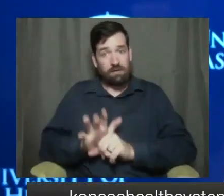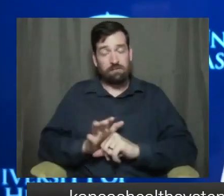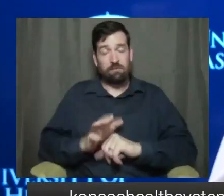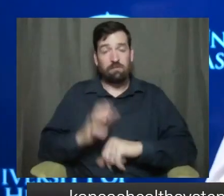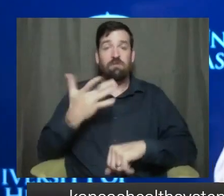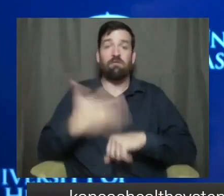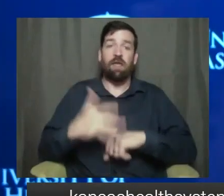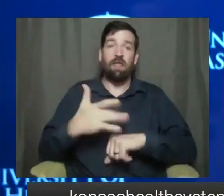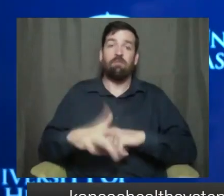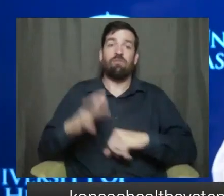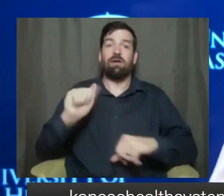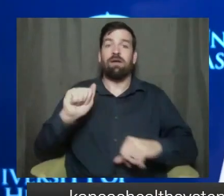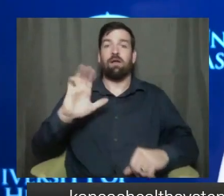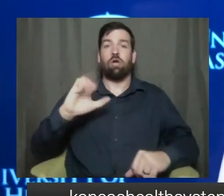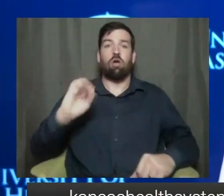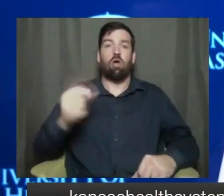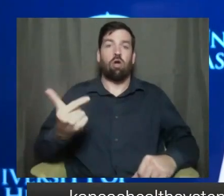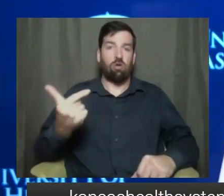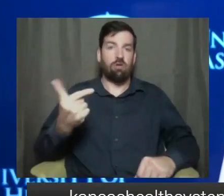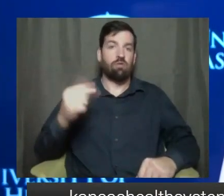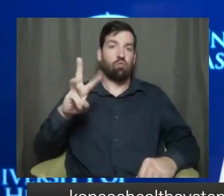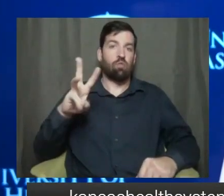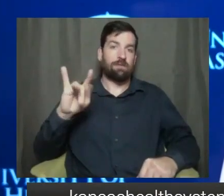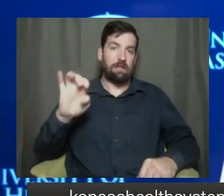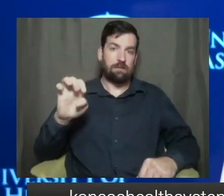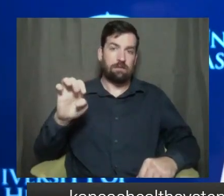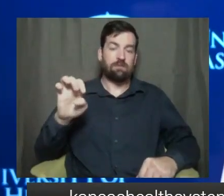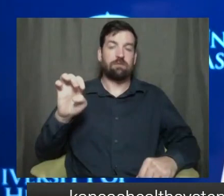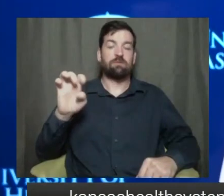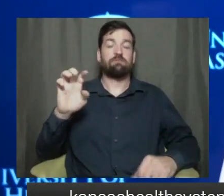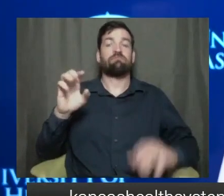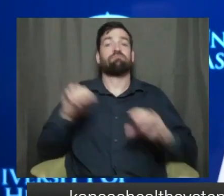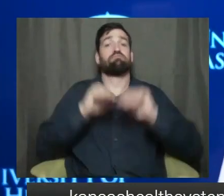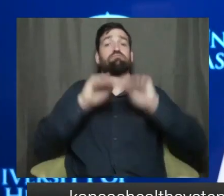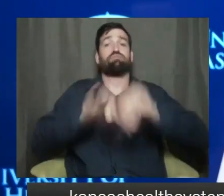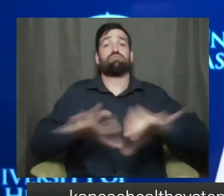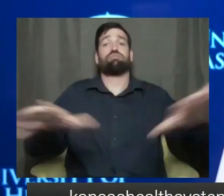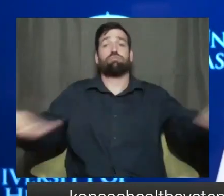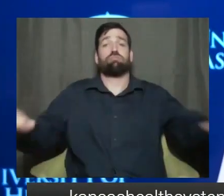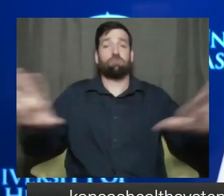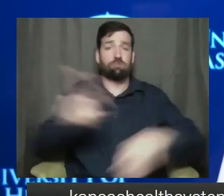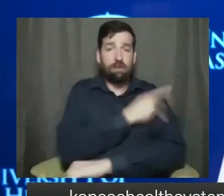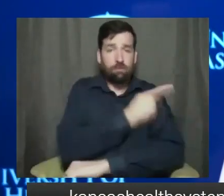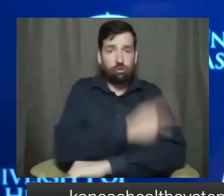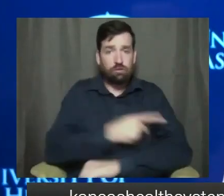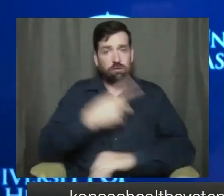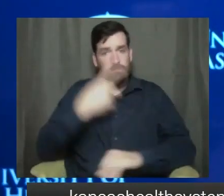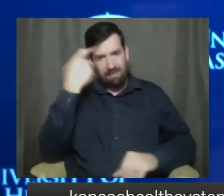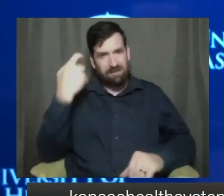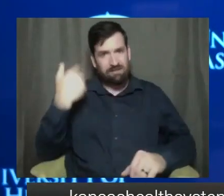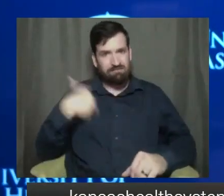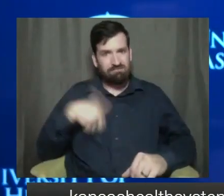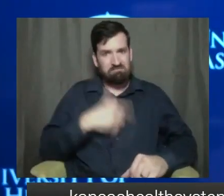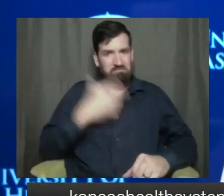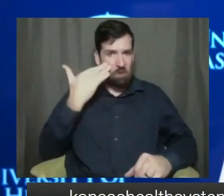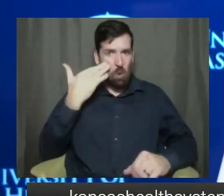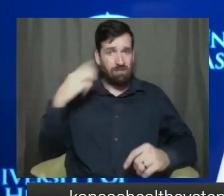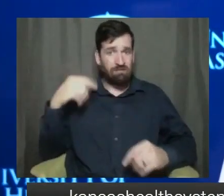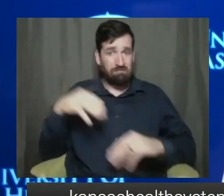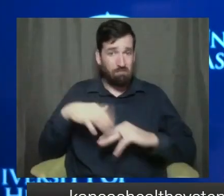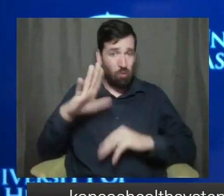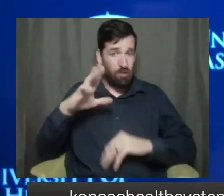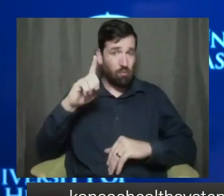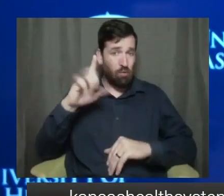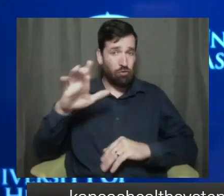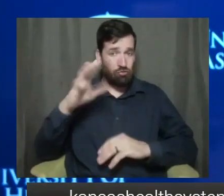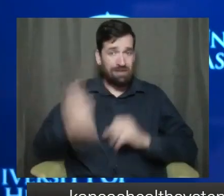website. It's meant to go out to patients, because we've known for more than a century that